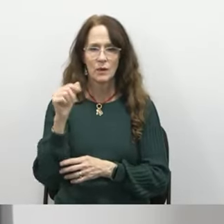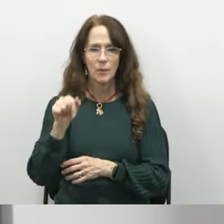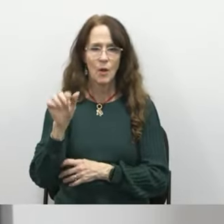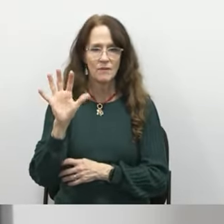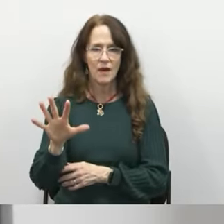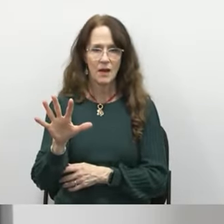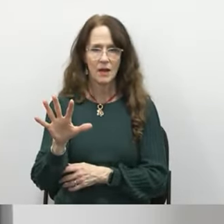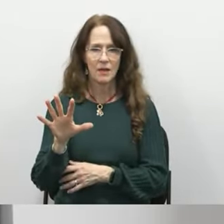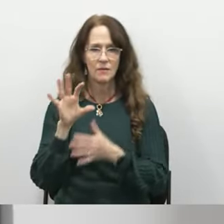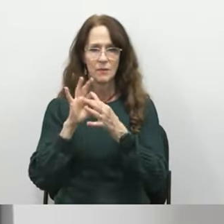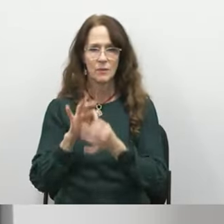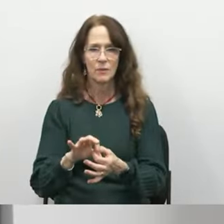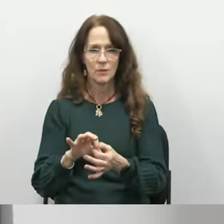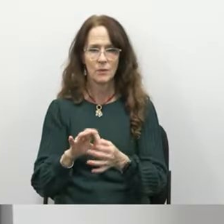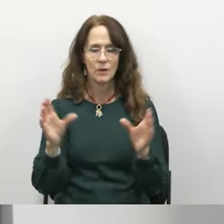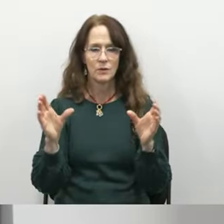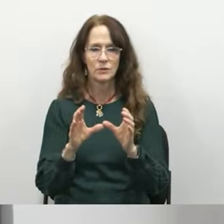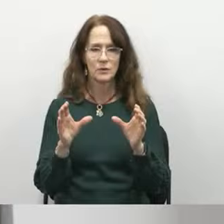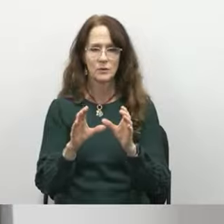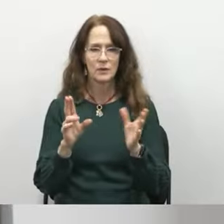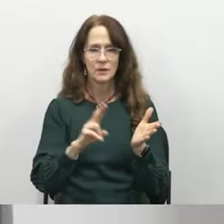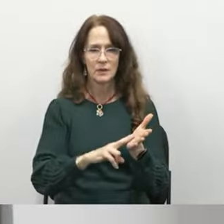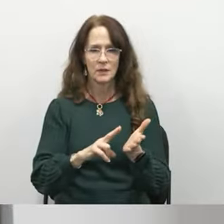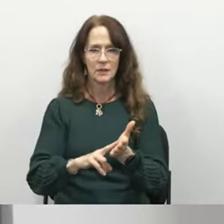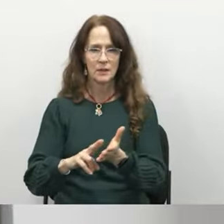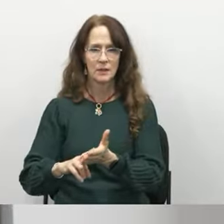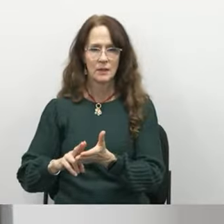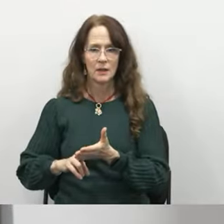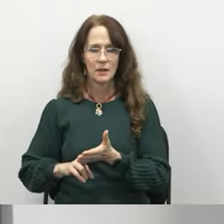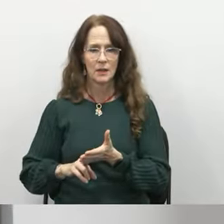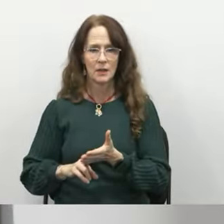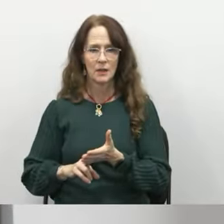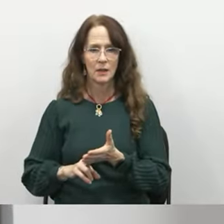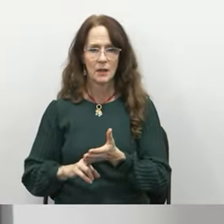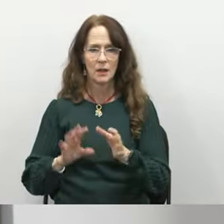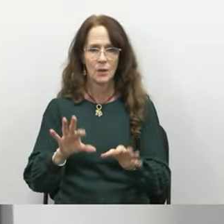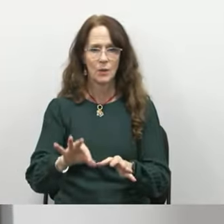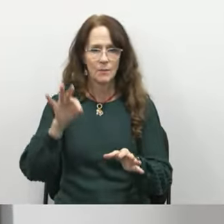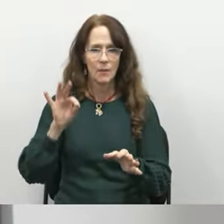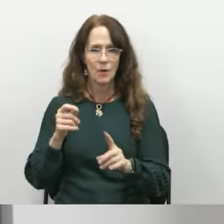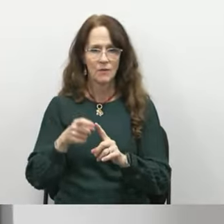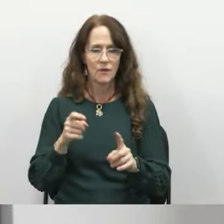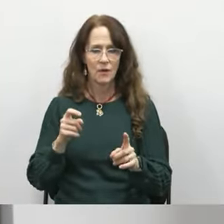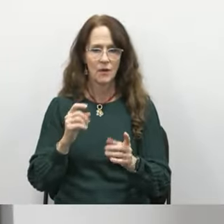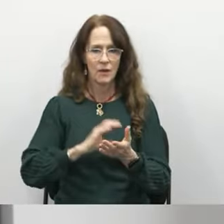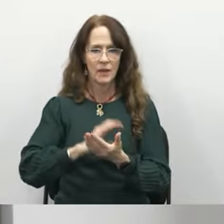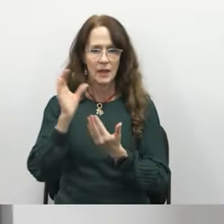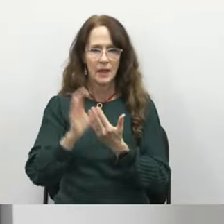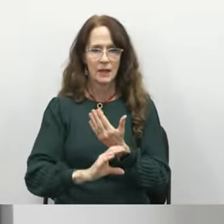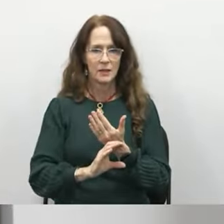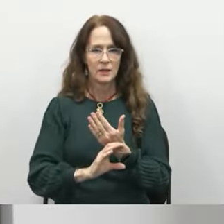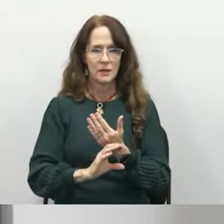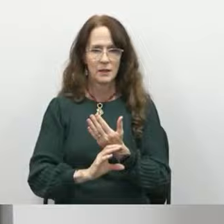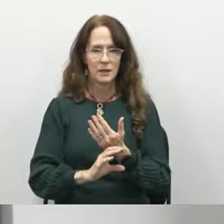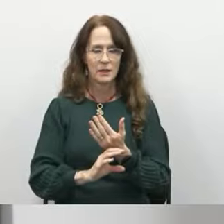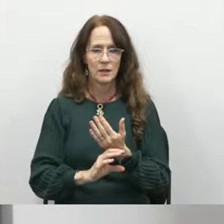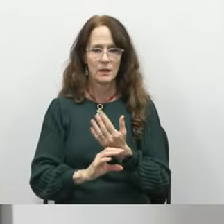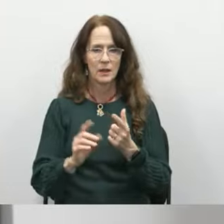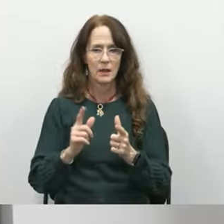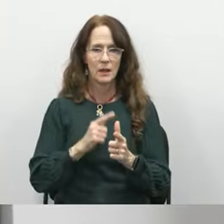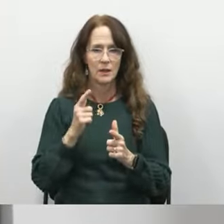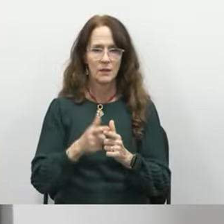14.5 regarding the certification of signatures, that we pull that item from the consent calendar, and